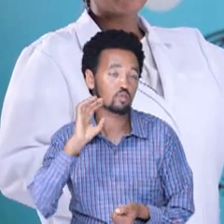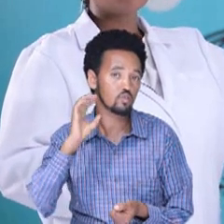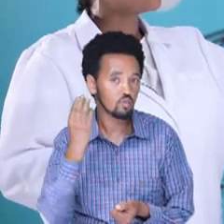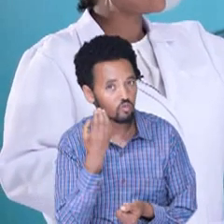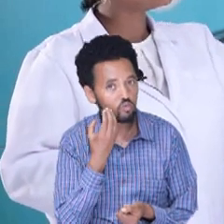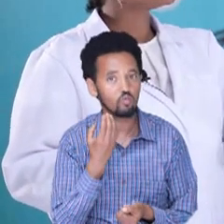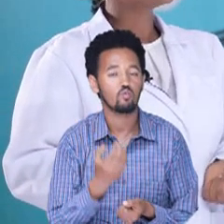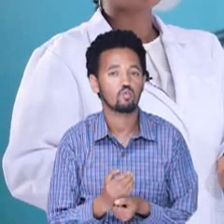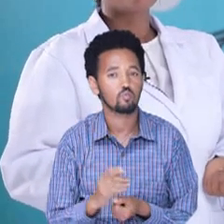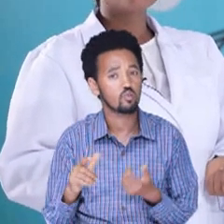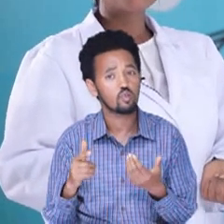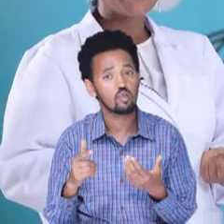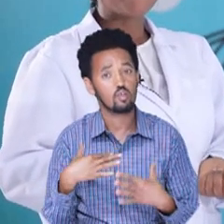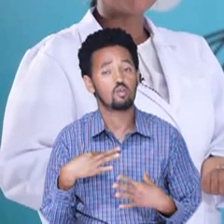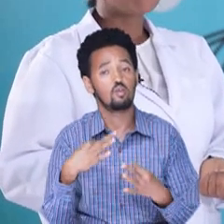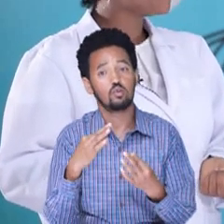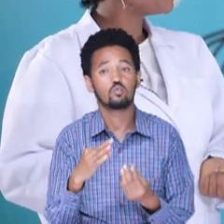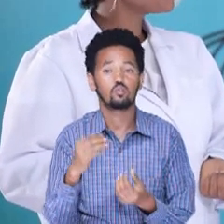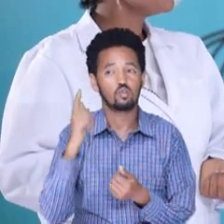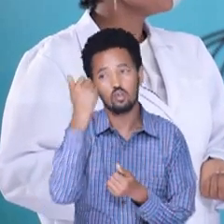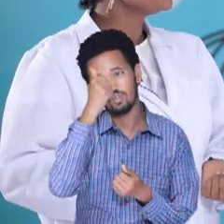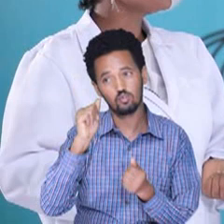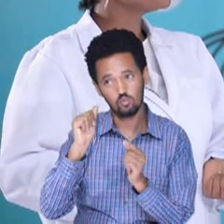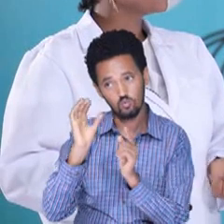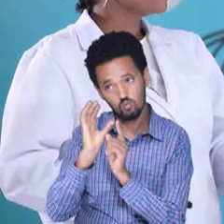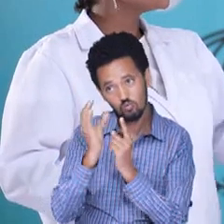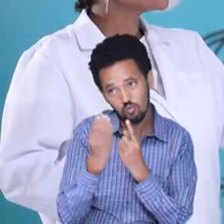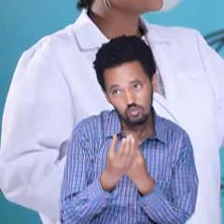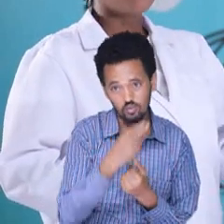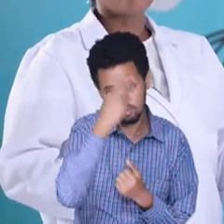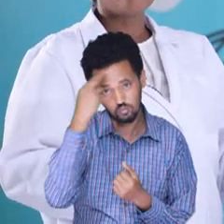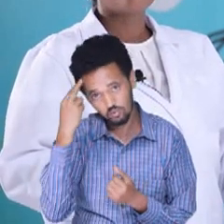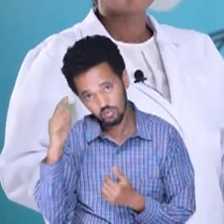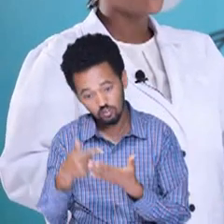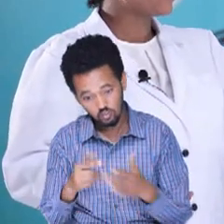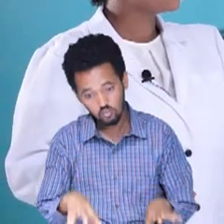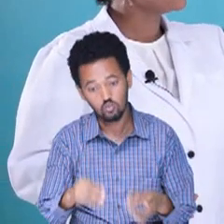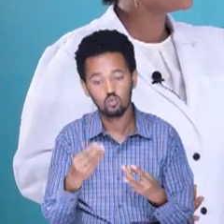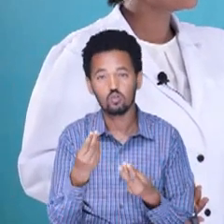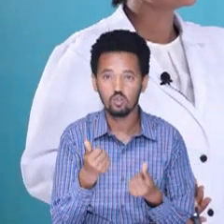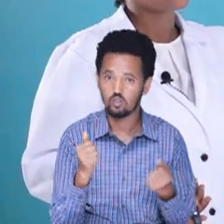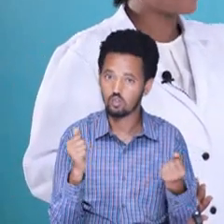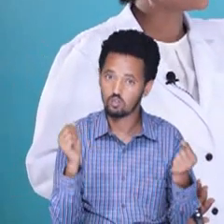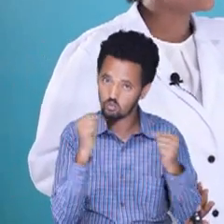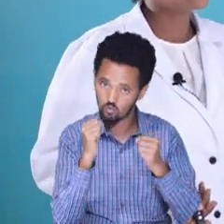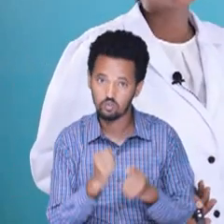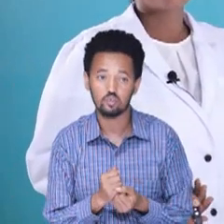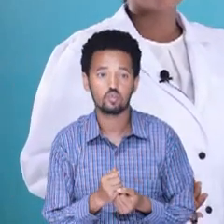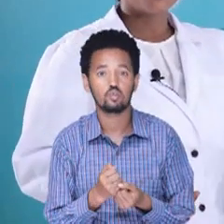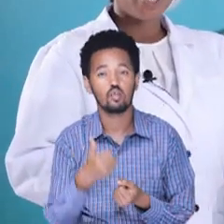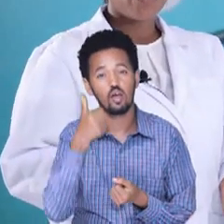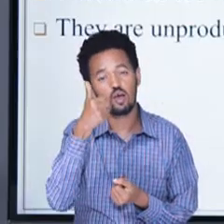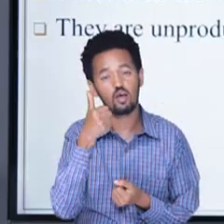wet tropical and monsoon climate. The soil are weathered,